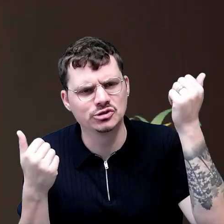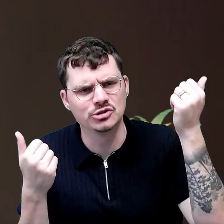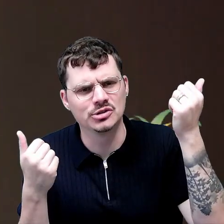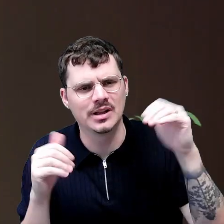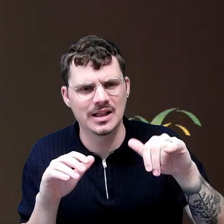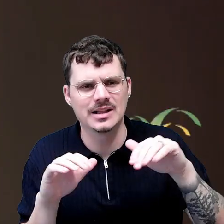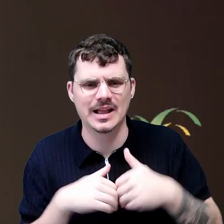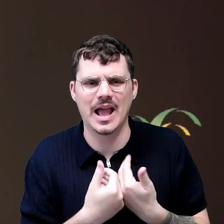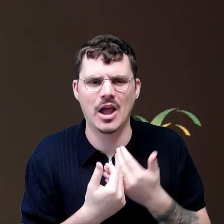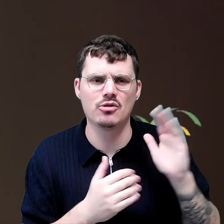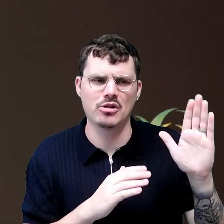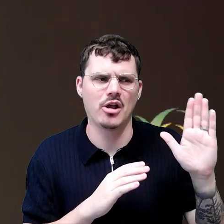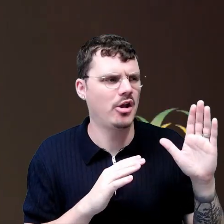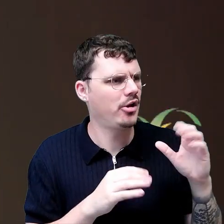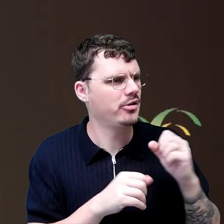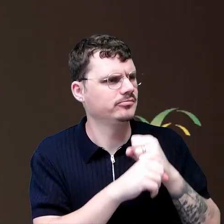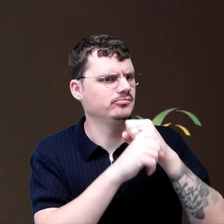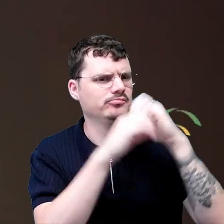way the person's billed.